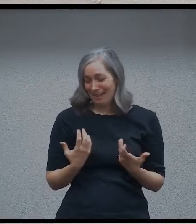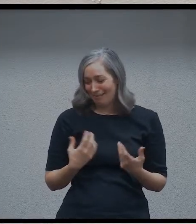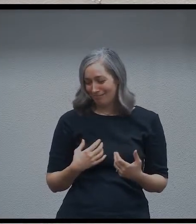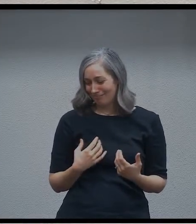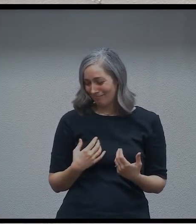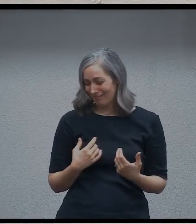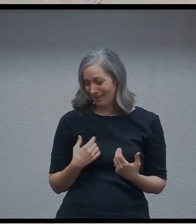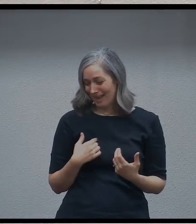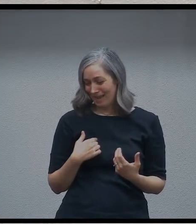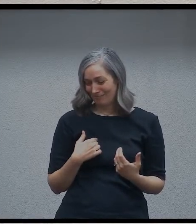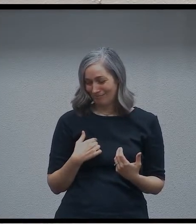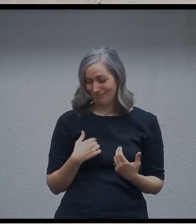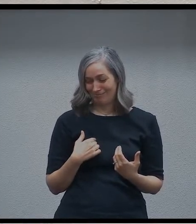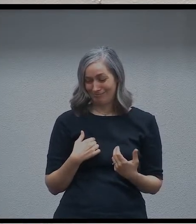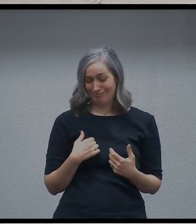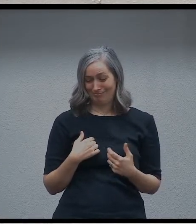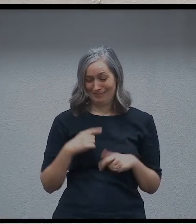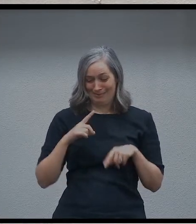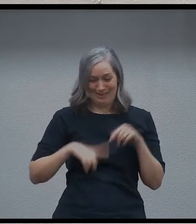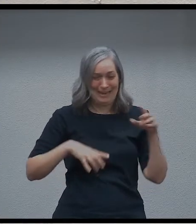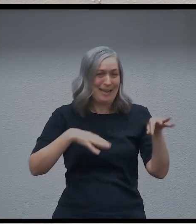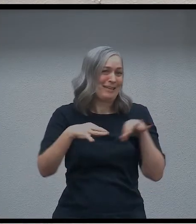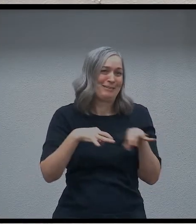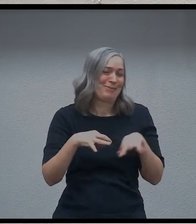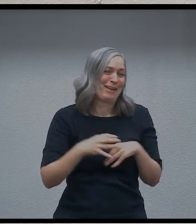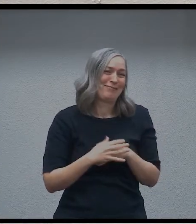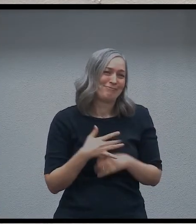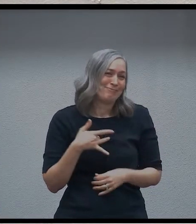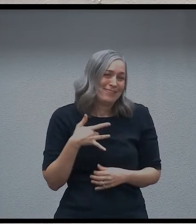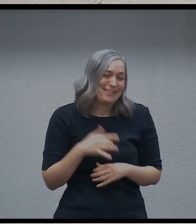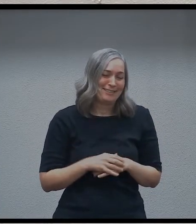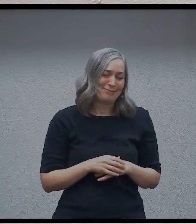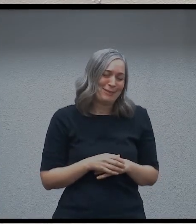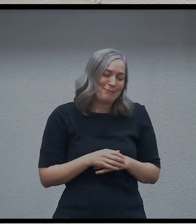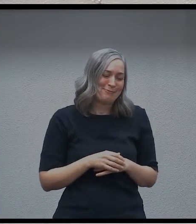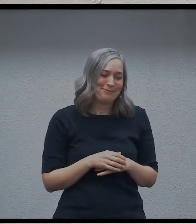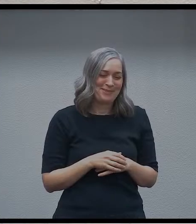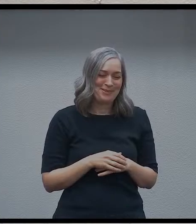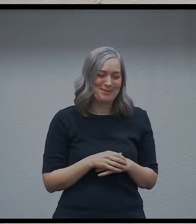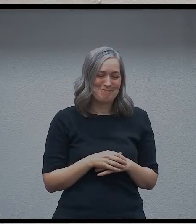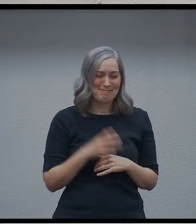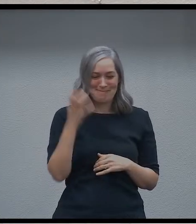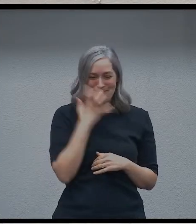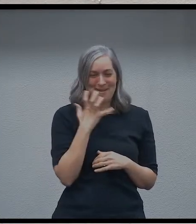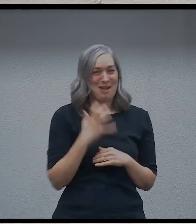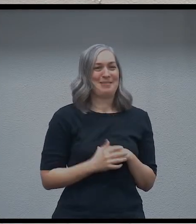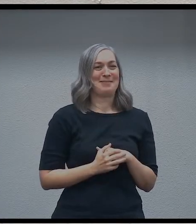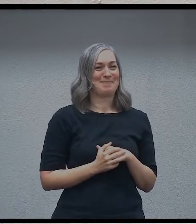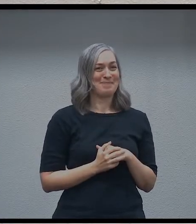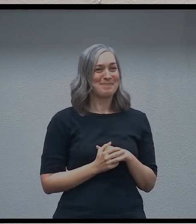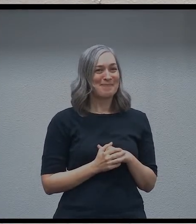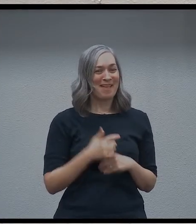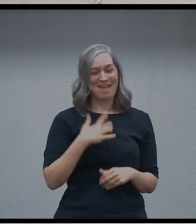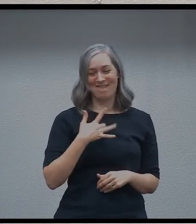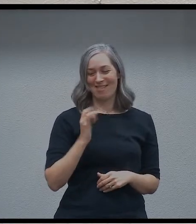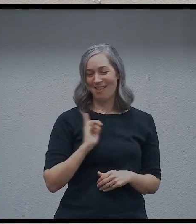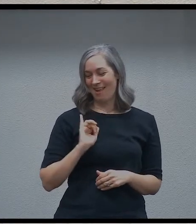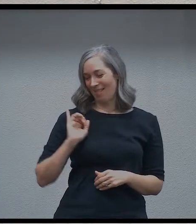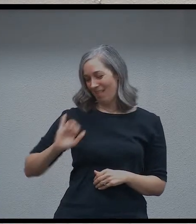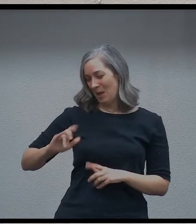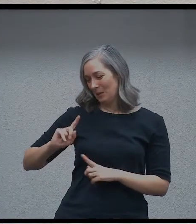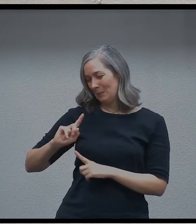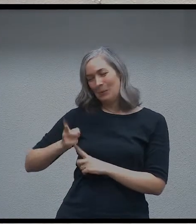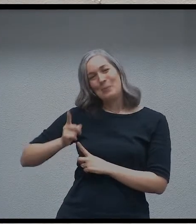I'm speechless. I cannot put it into words. But for me, that was such a highlight, because that was, I feel like, a moment